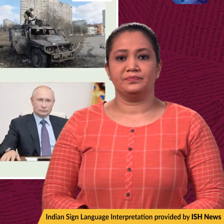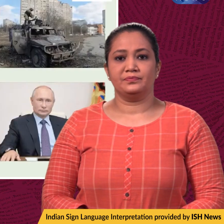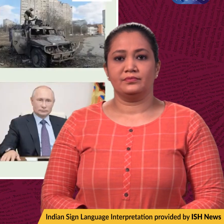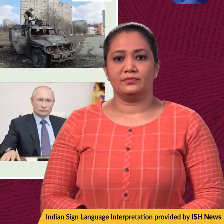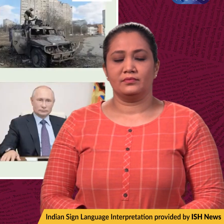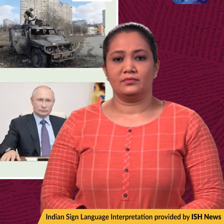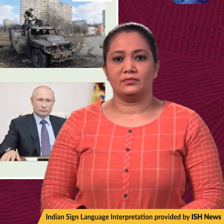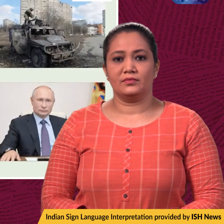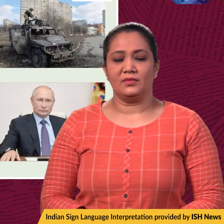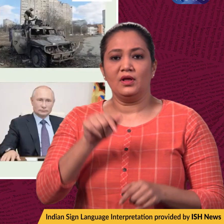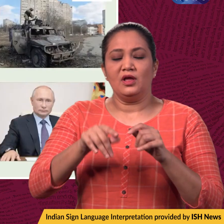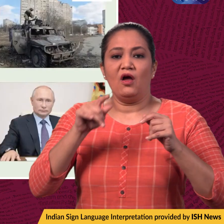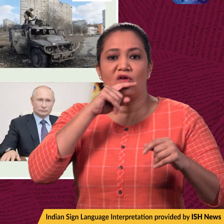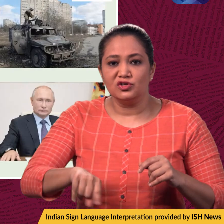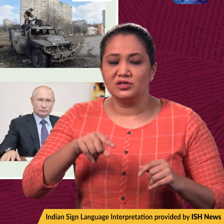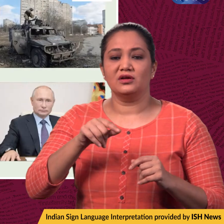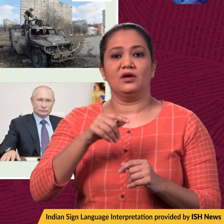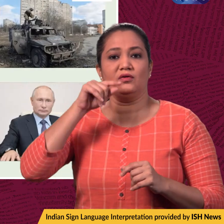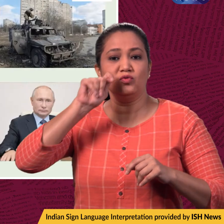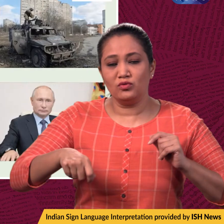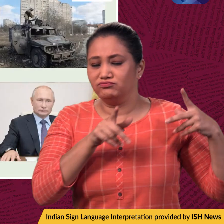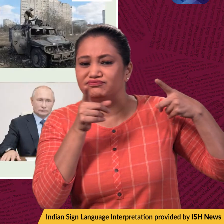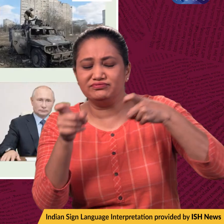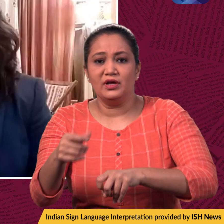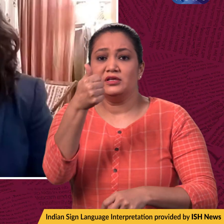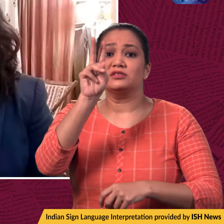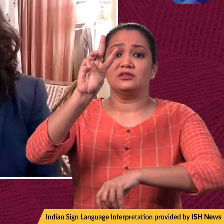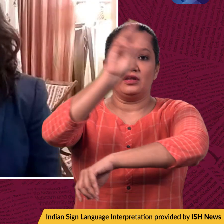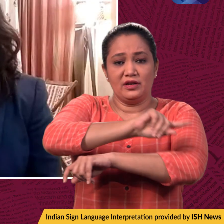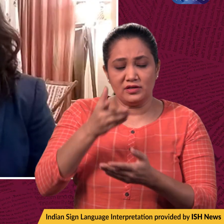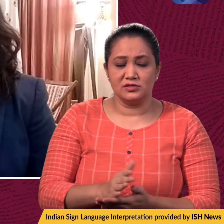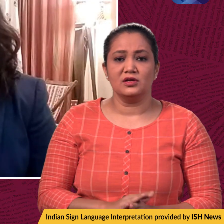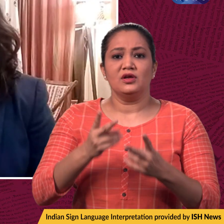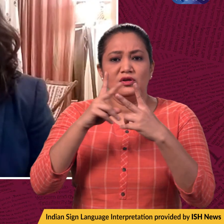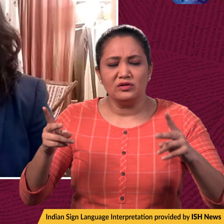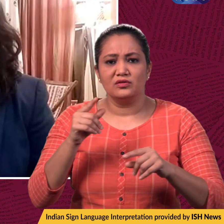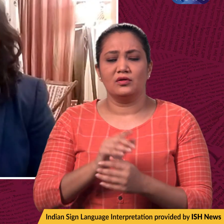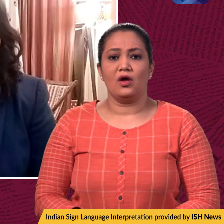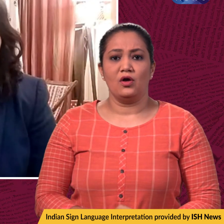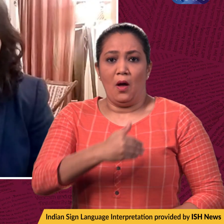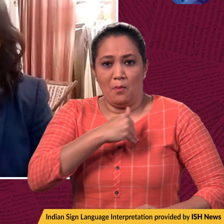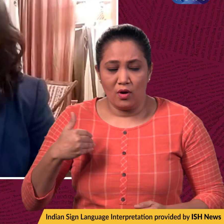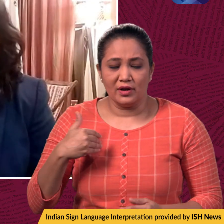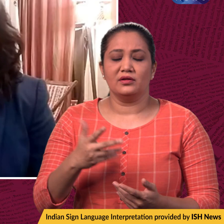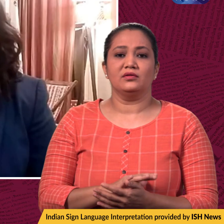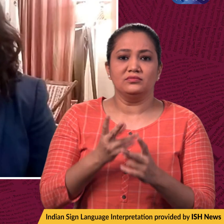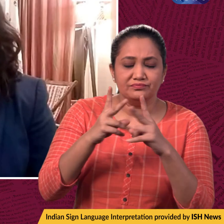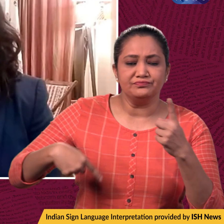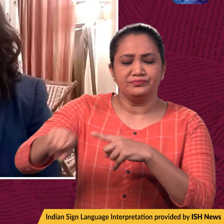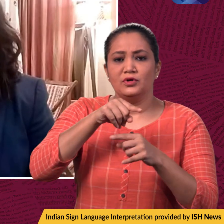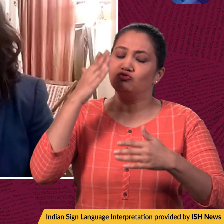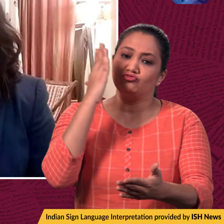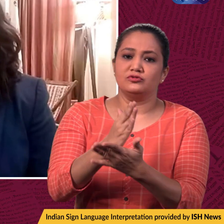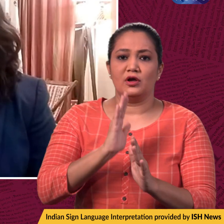Meanwhile, it's day 63 of Russia's invasion in Ukraine. Russia's energy firm Gazprom has told Poland and Bulgaria that